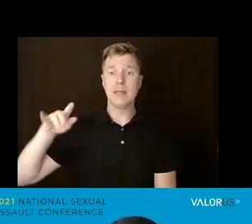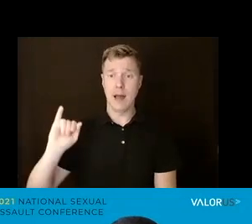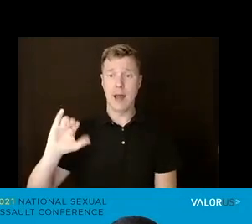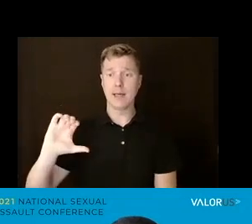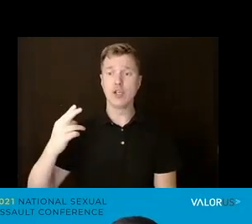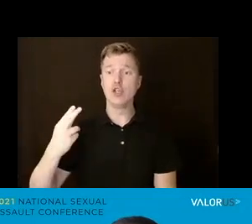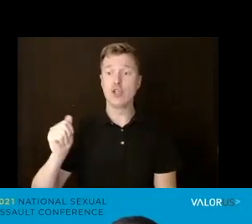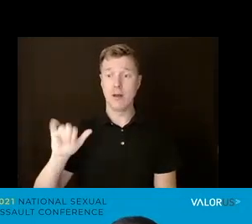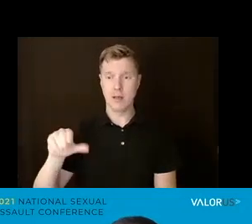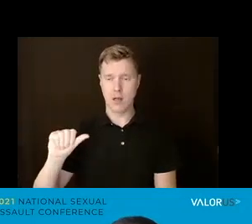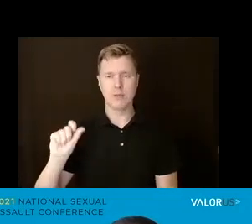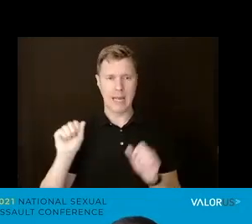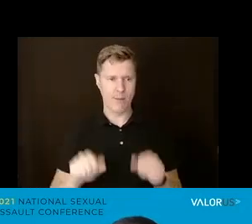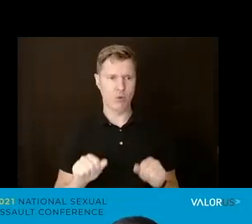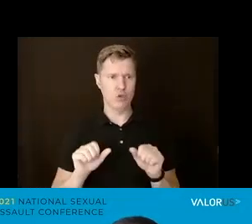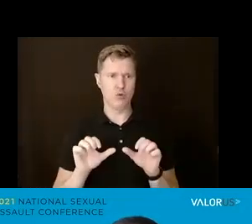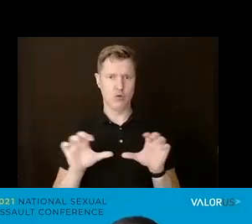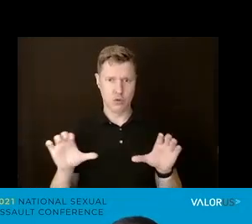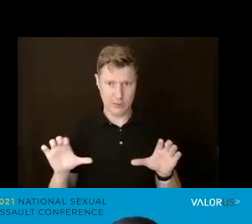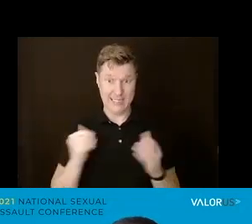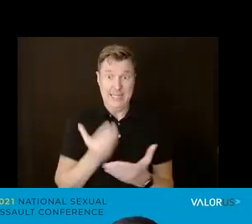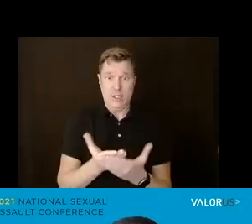able to. It's not perfect, but